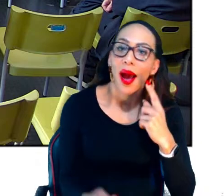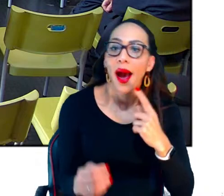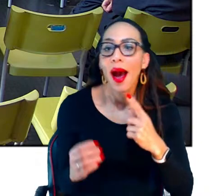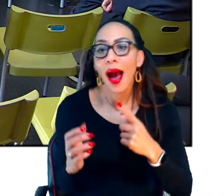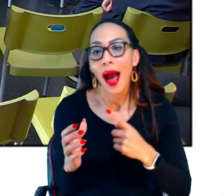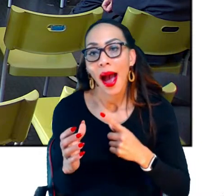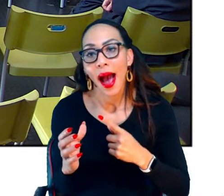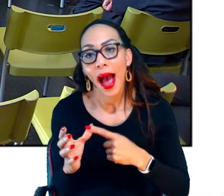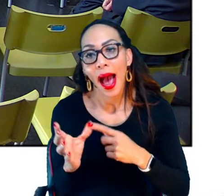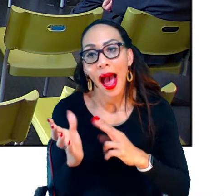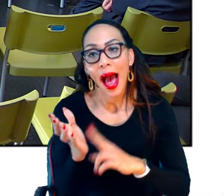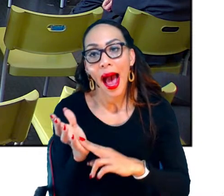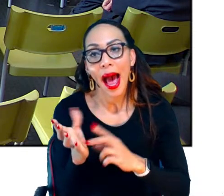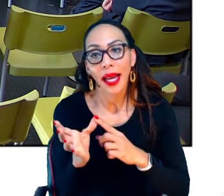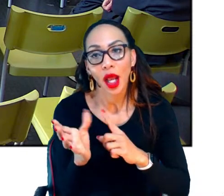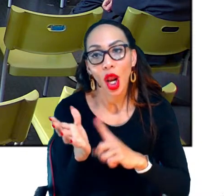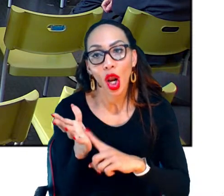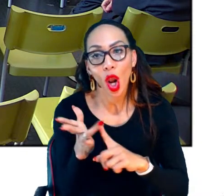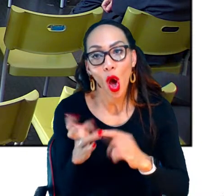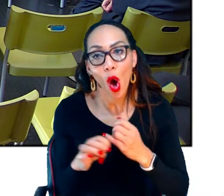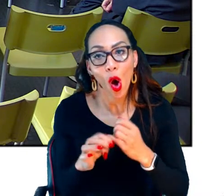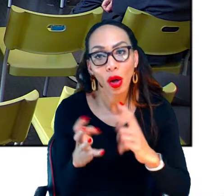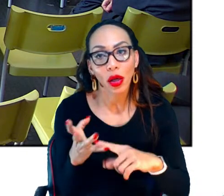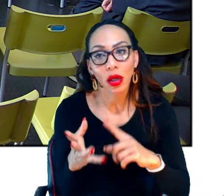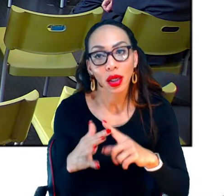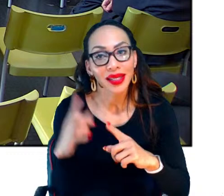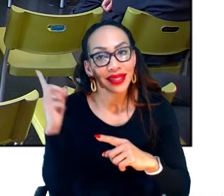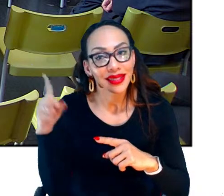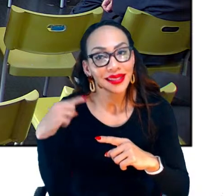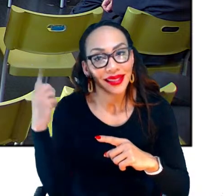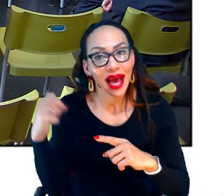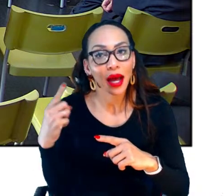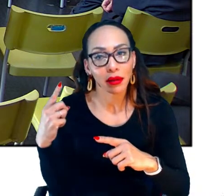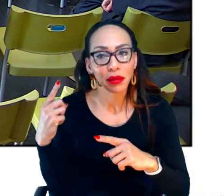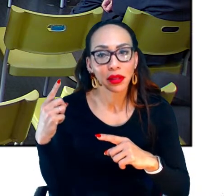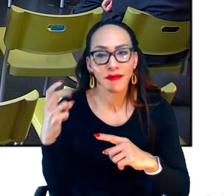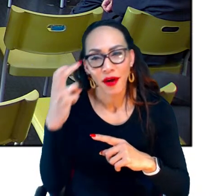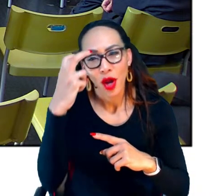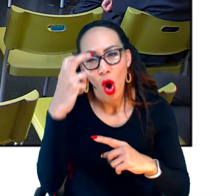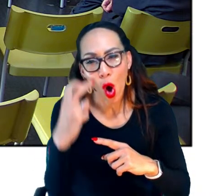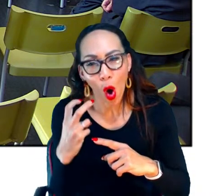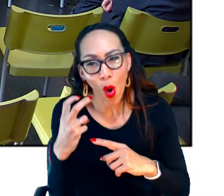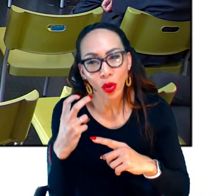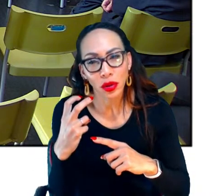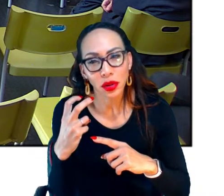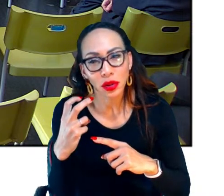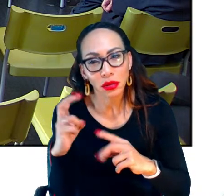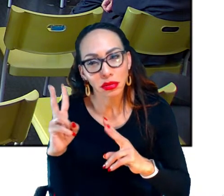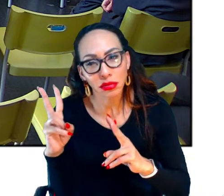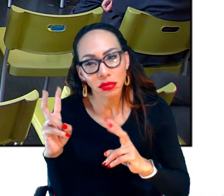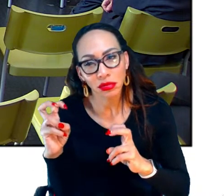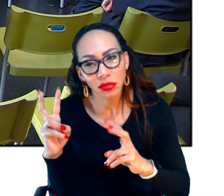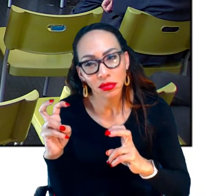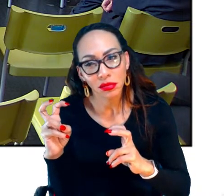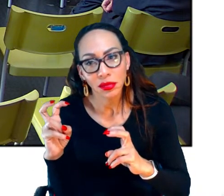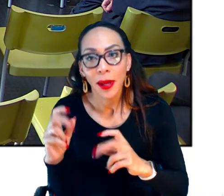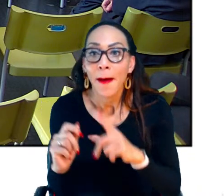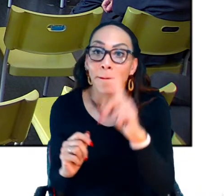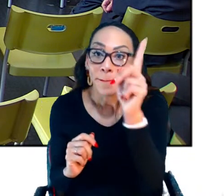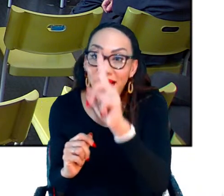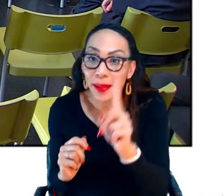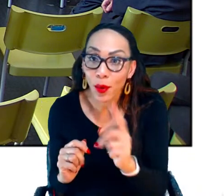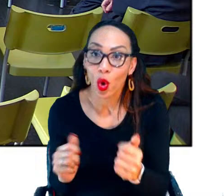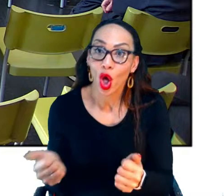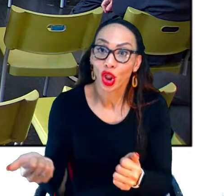for longer, and somehow people almost think that it's more human than digital or something. I wondered if you